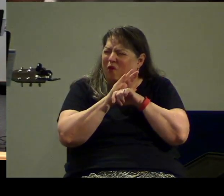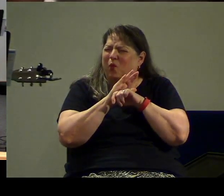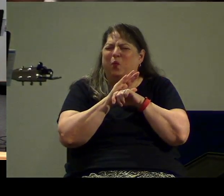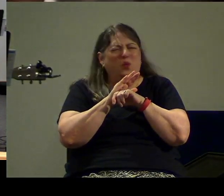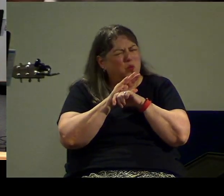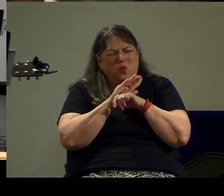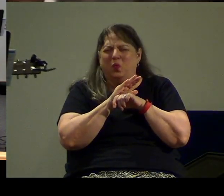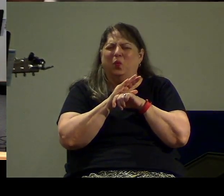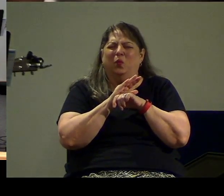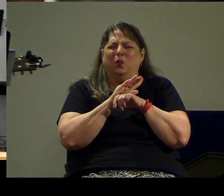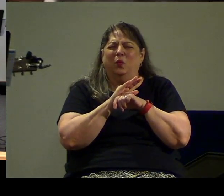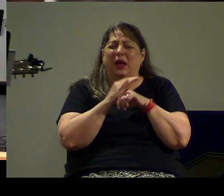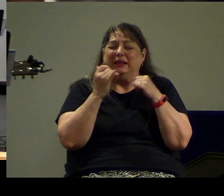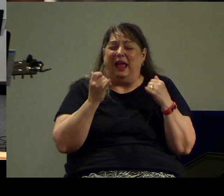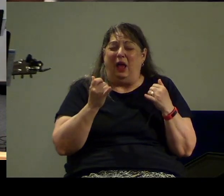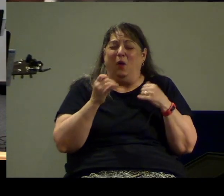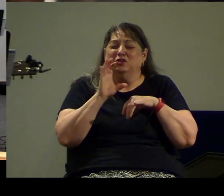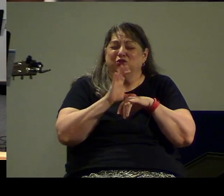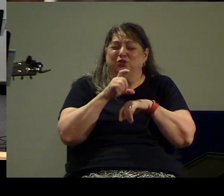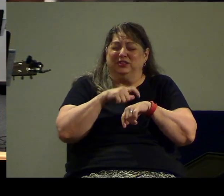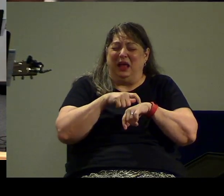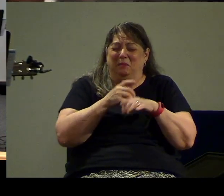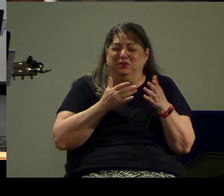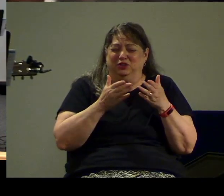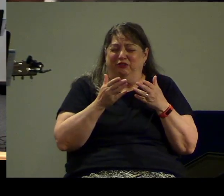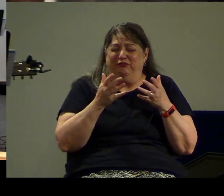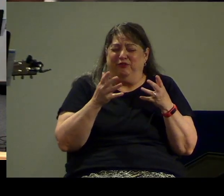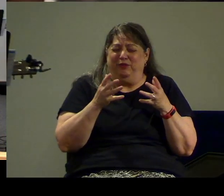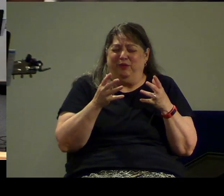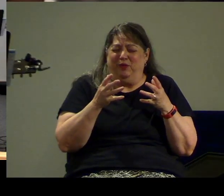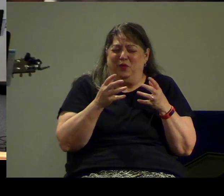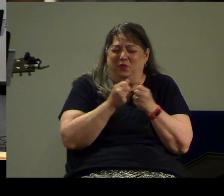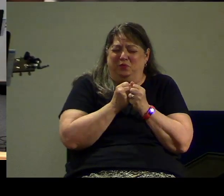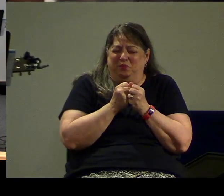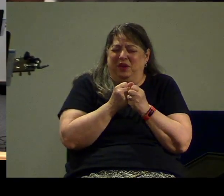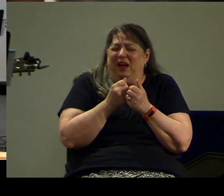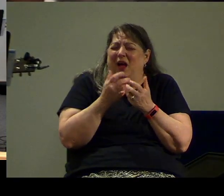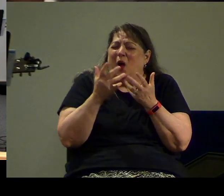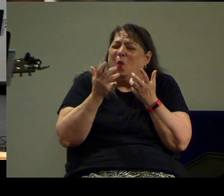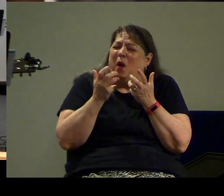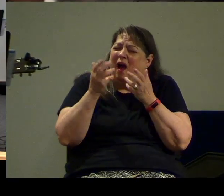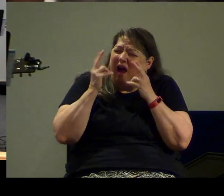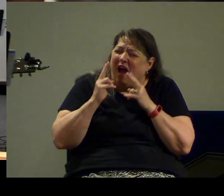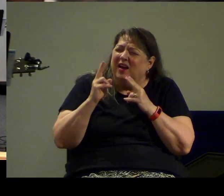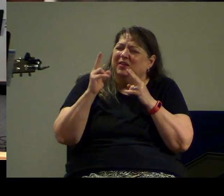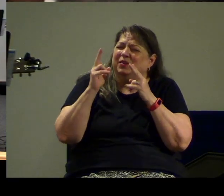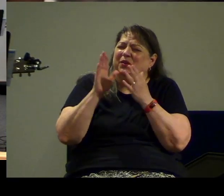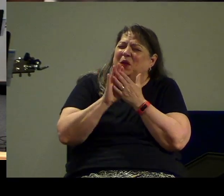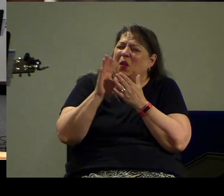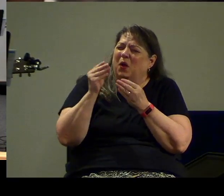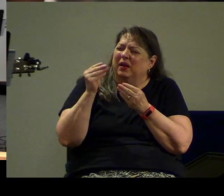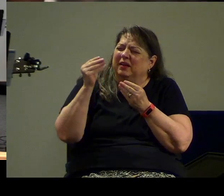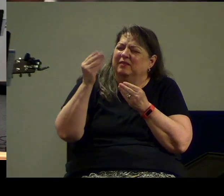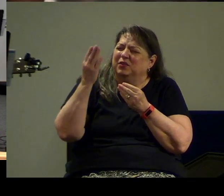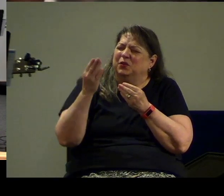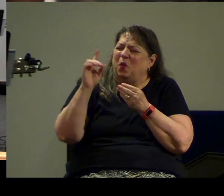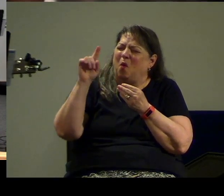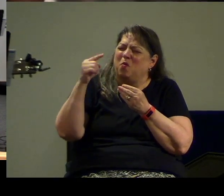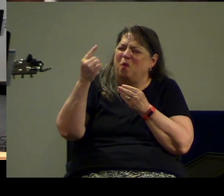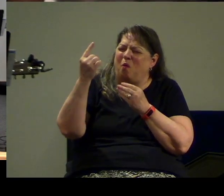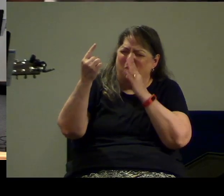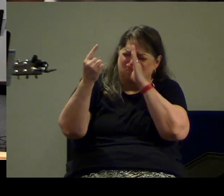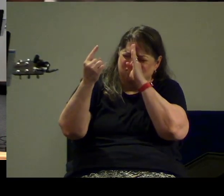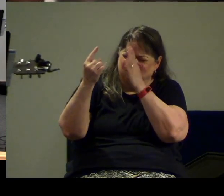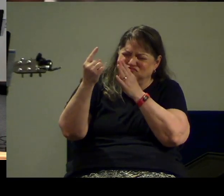it, to honor and glorify you and to be only for you. Because we love